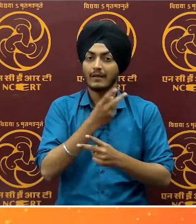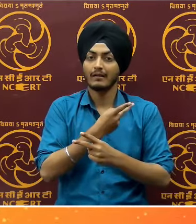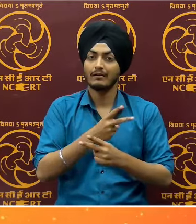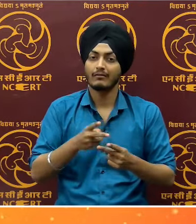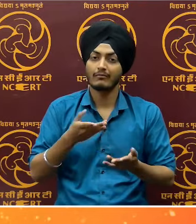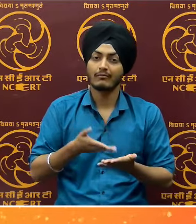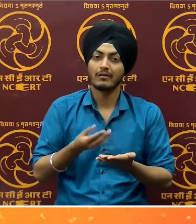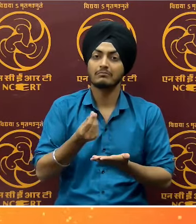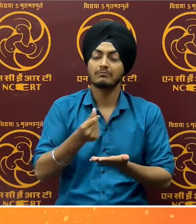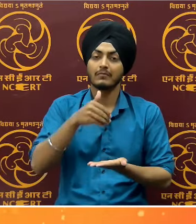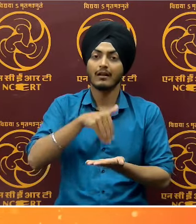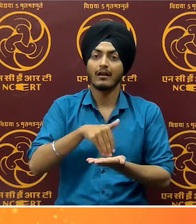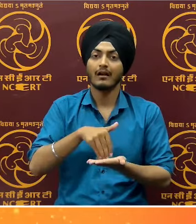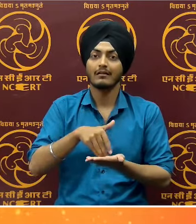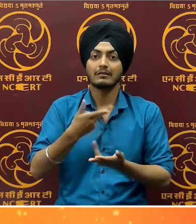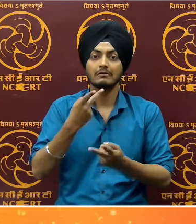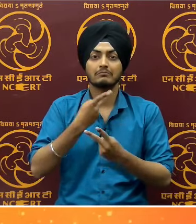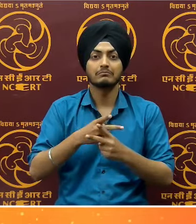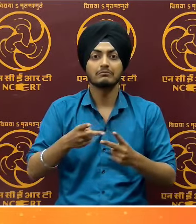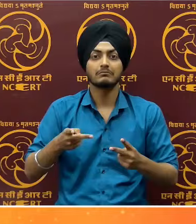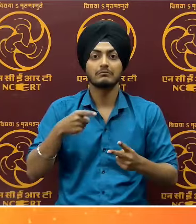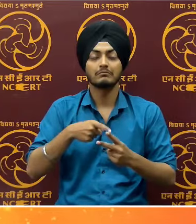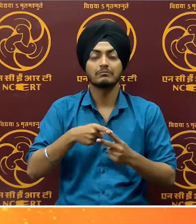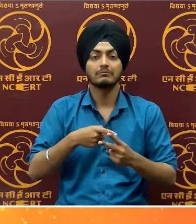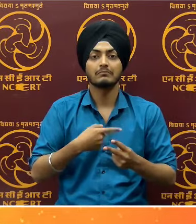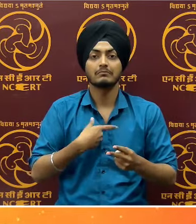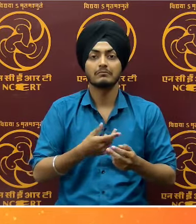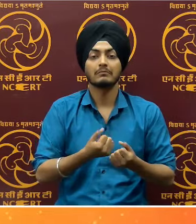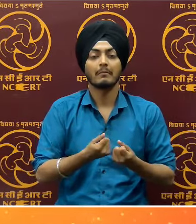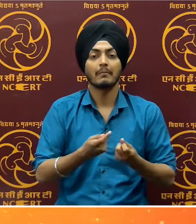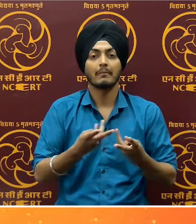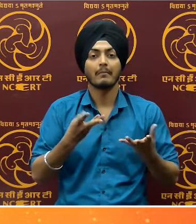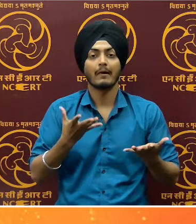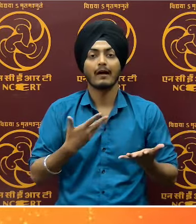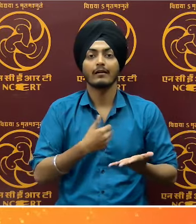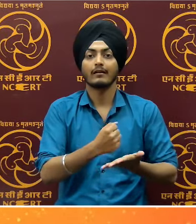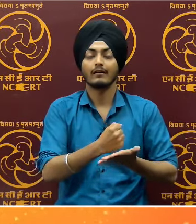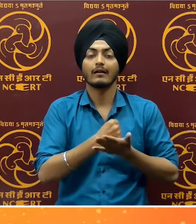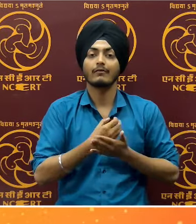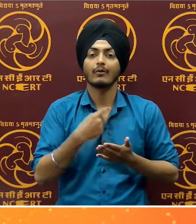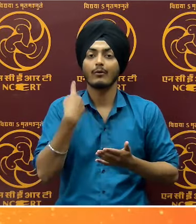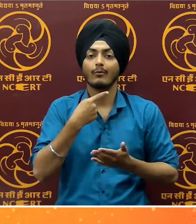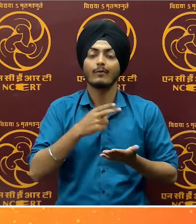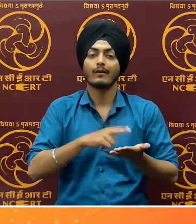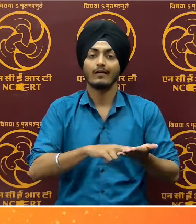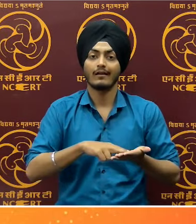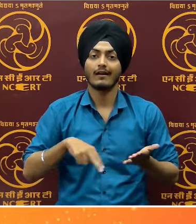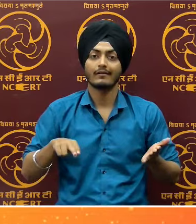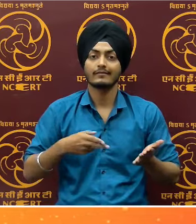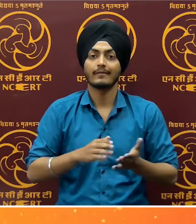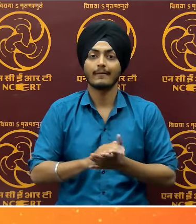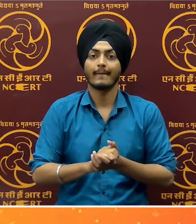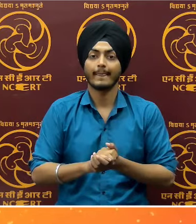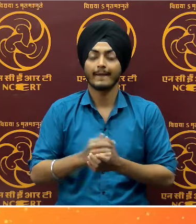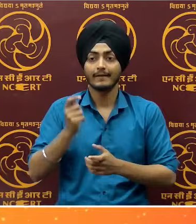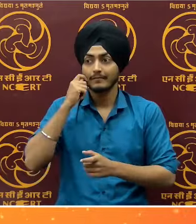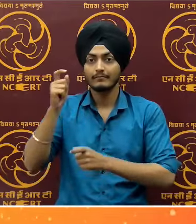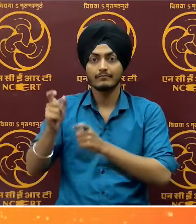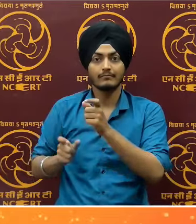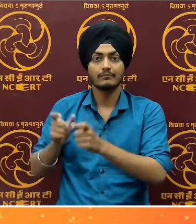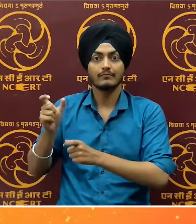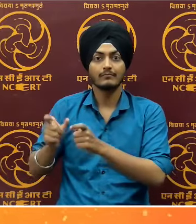minerals and the other resources, those are the gift of nature. When it comes to labor, these are the